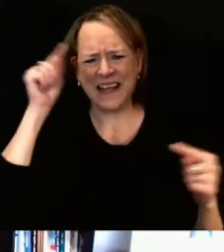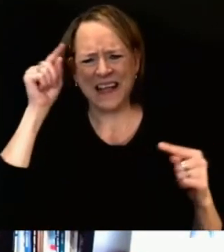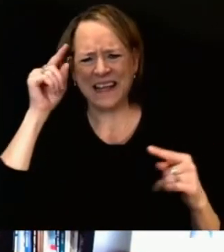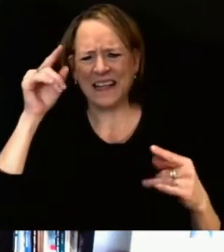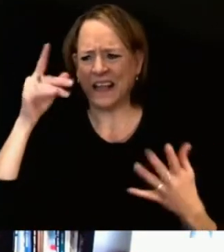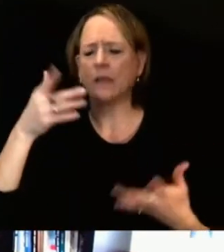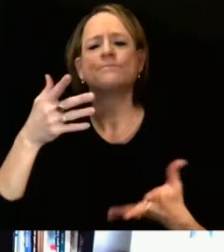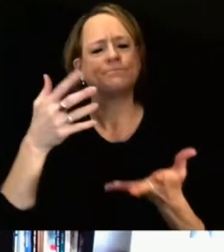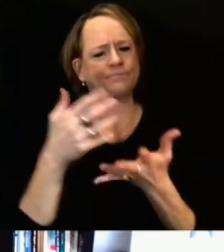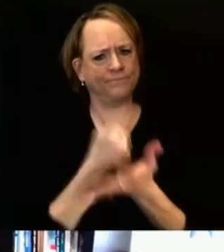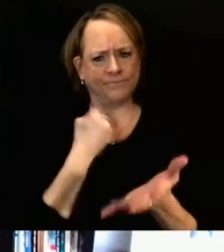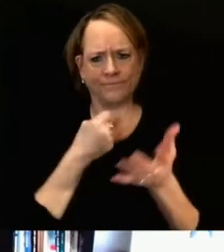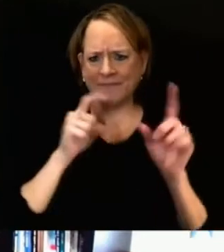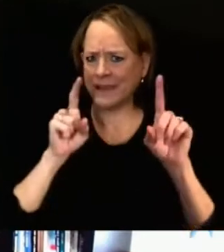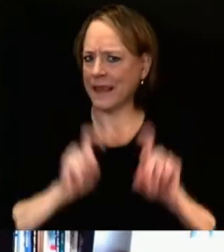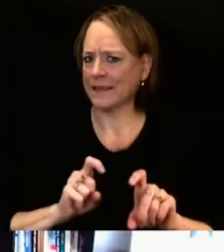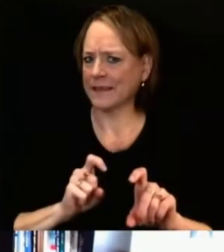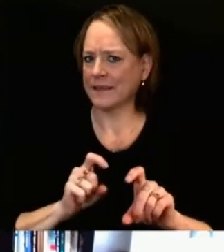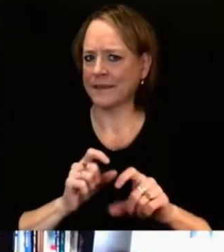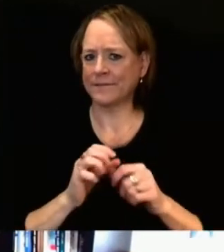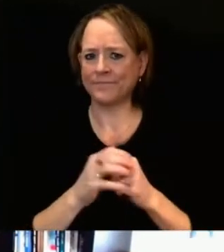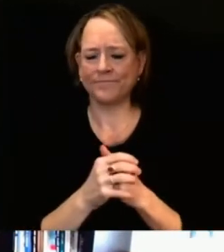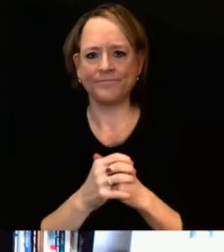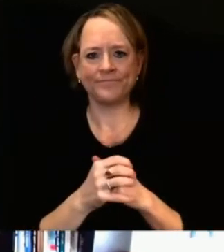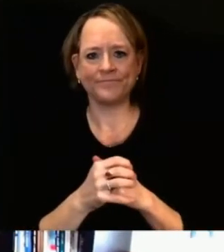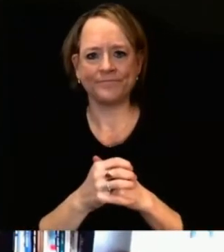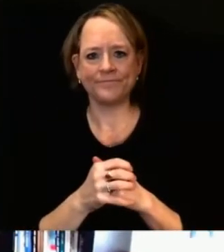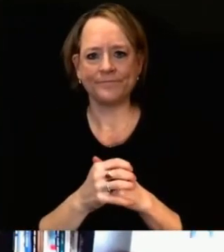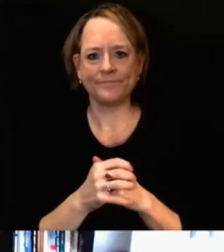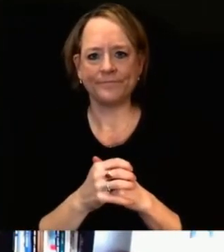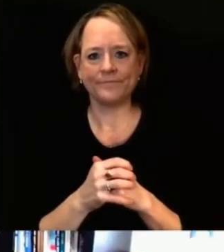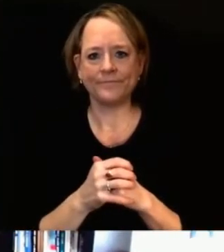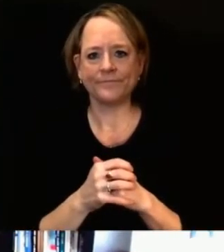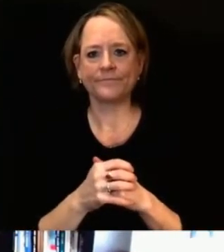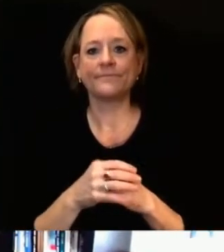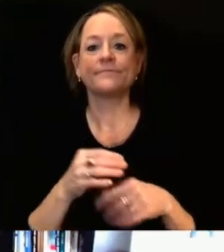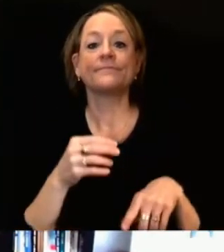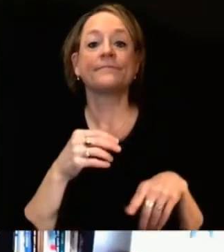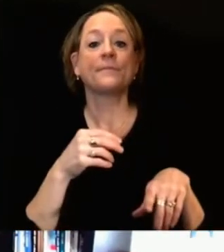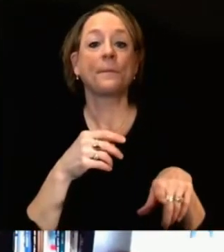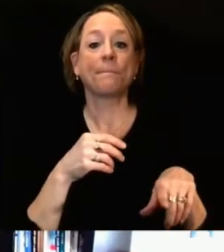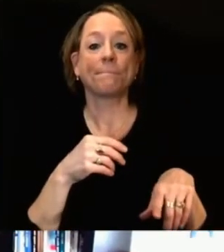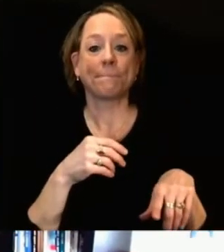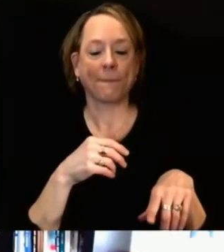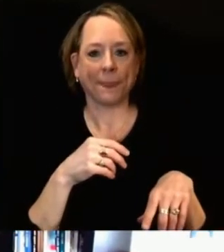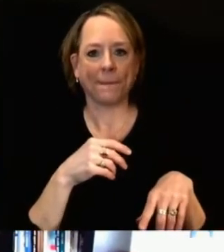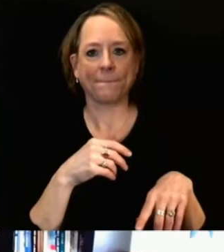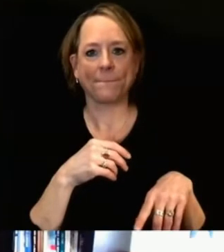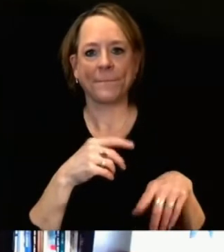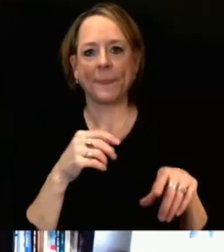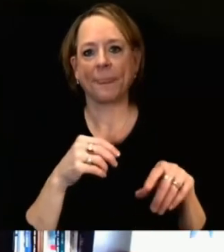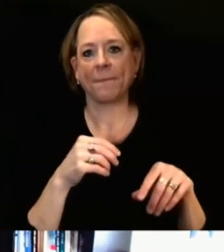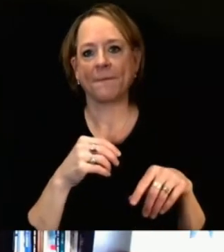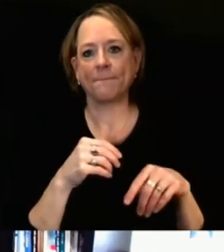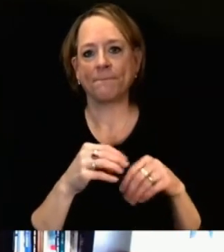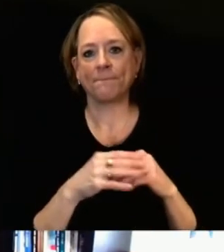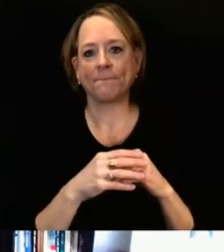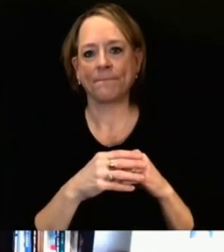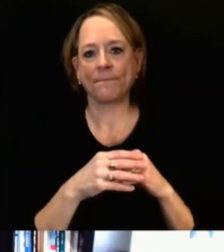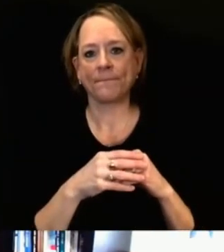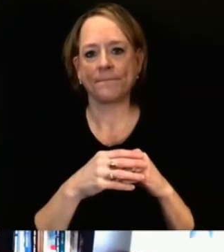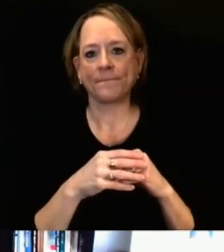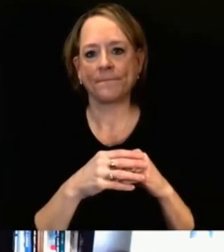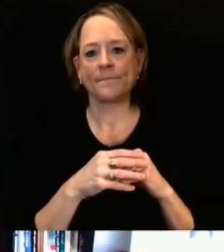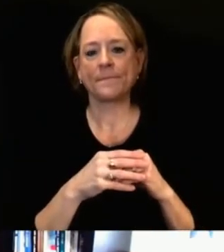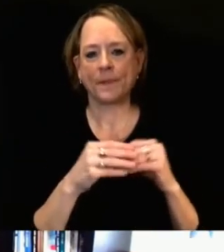shelters. Additional updates from these settings will be forthcoming from the CDC. In order to prevent further